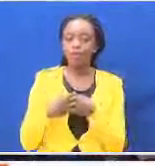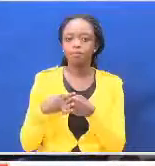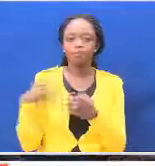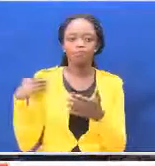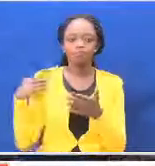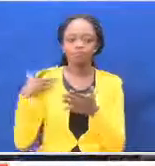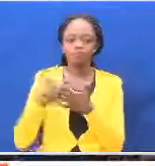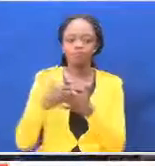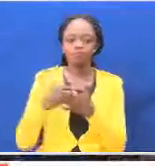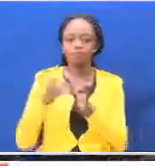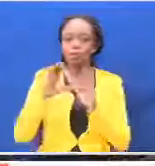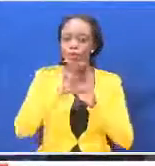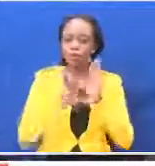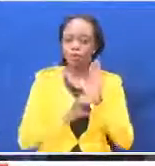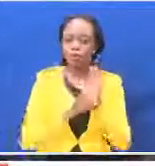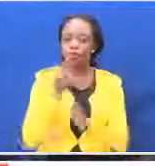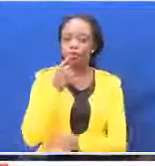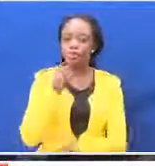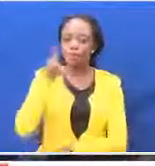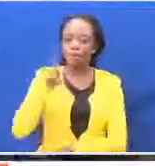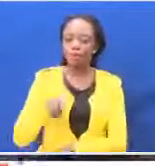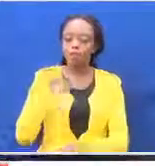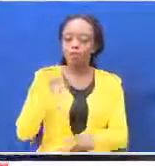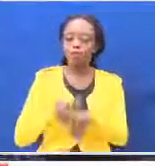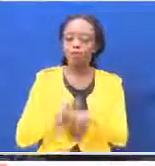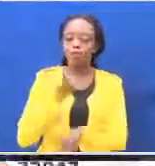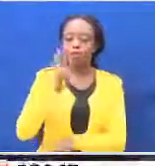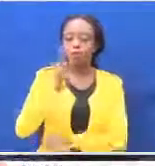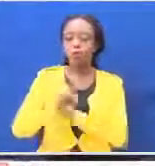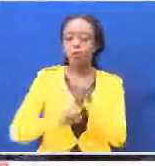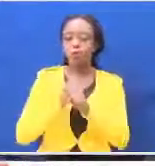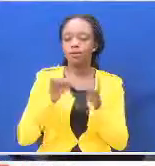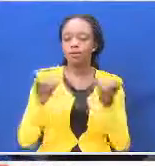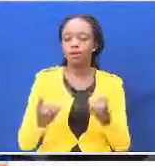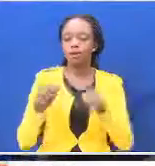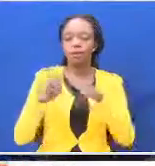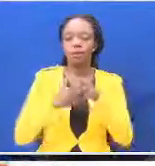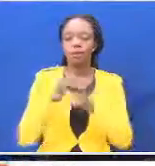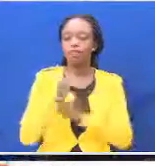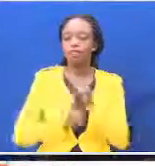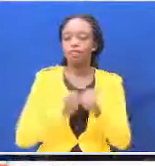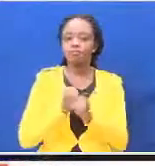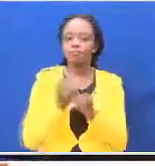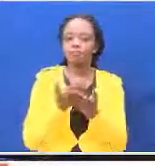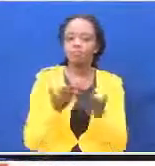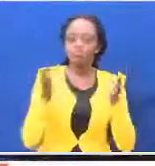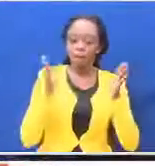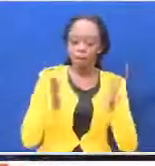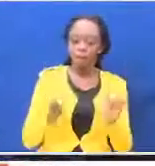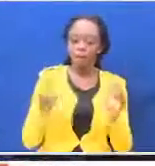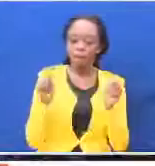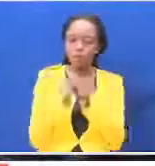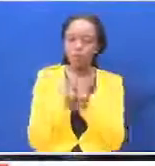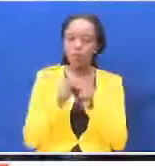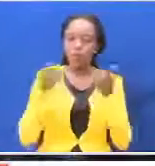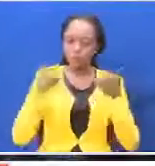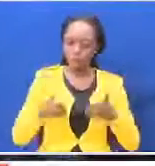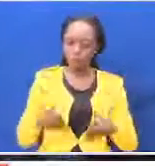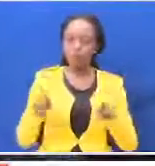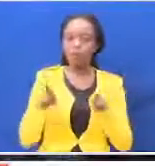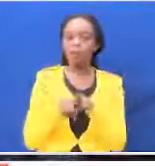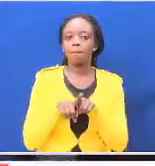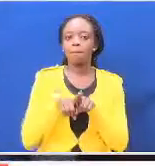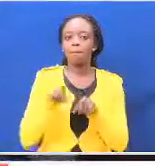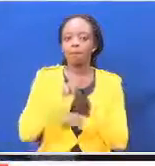ya Fort Kenya nasema uchaguzi every 4 years. Sasa ni miaka tisa. So anybody including me in the national